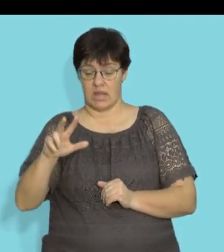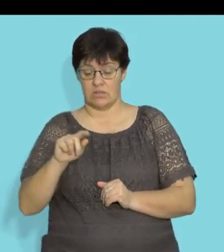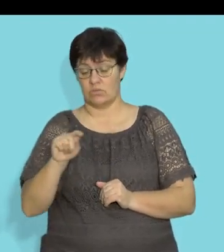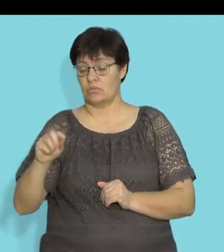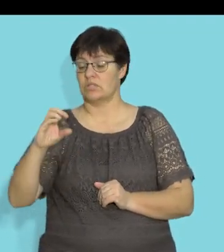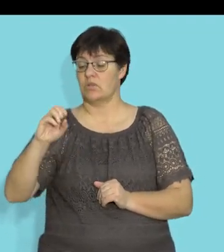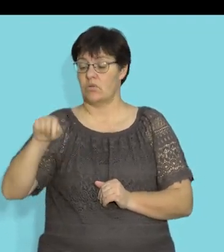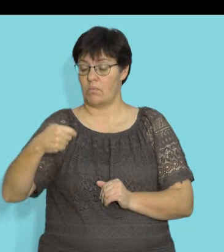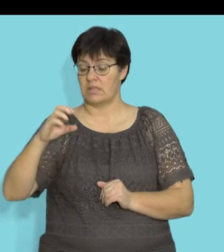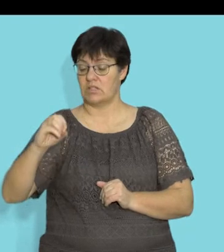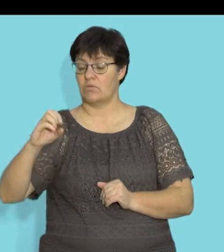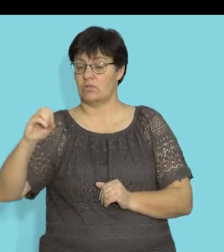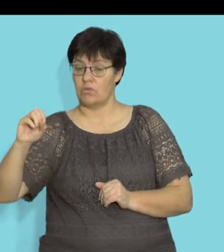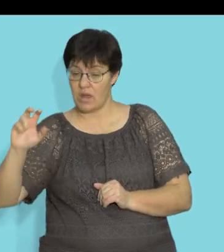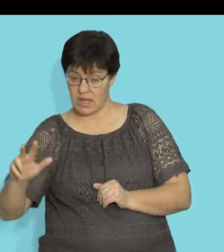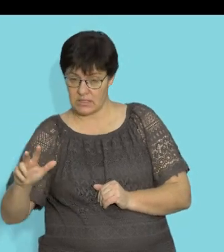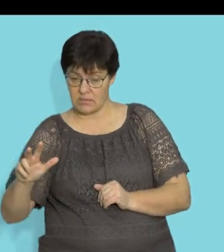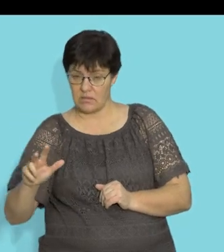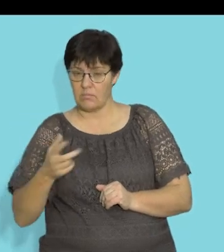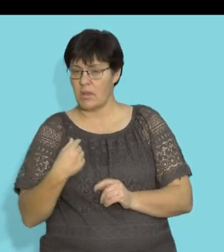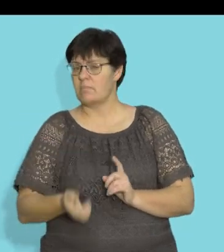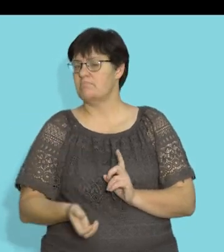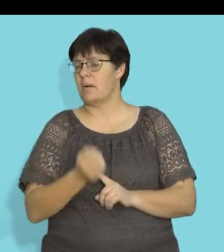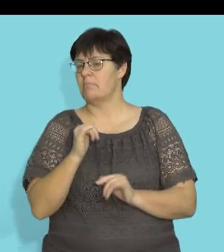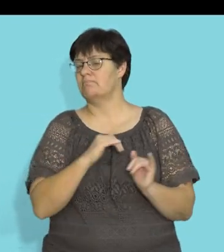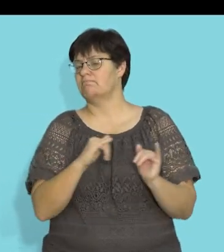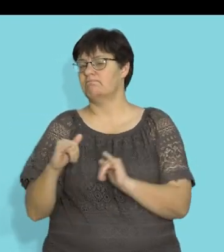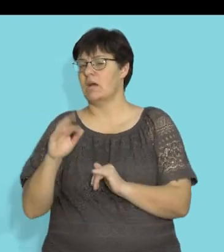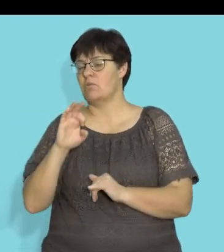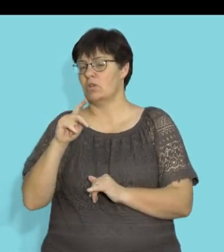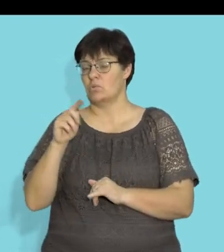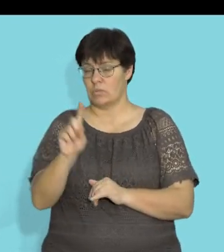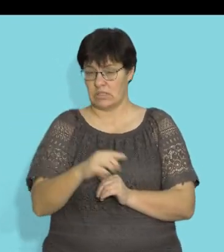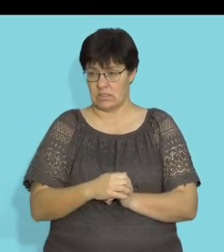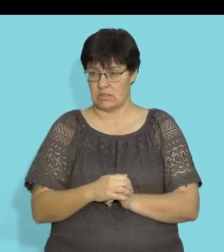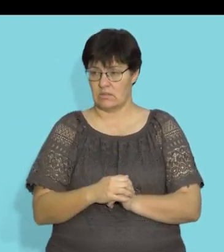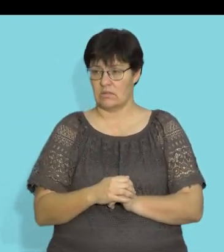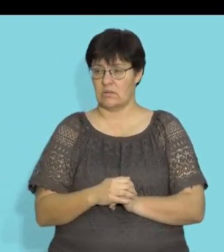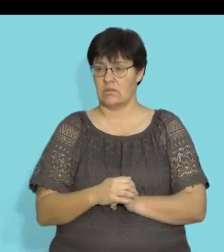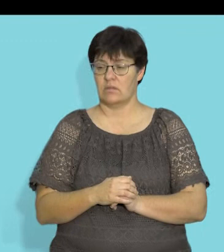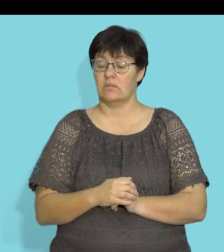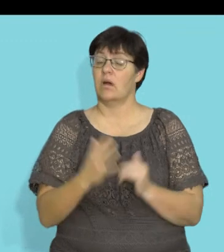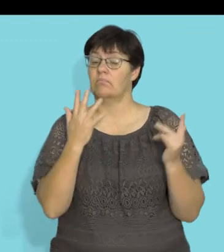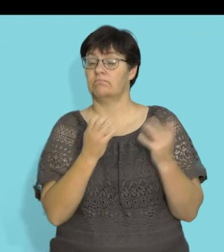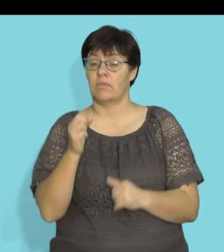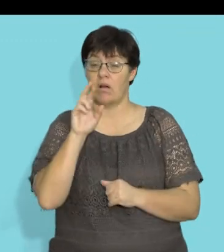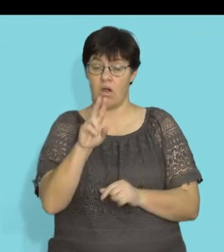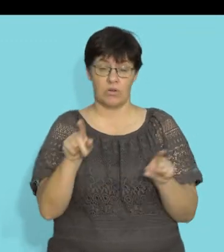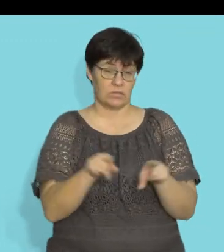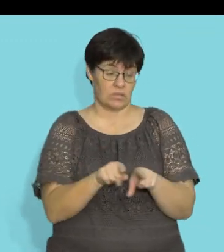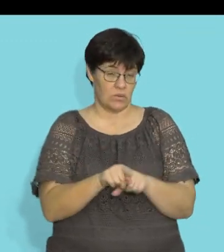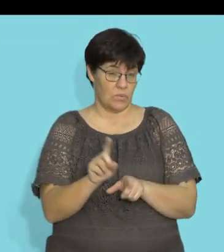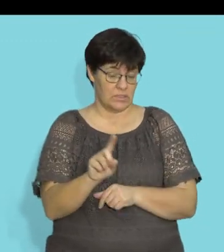to 0,008, I need to establish what my common ratio is. I know that I can work out my